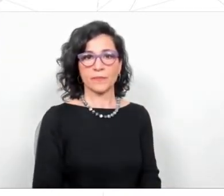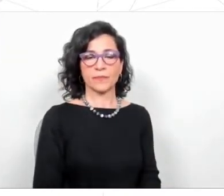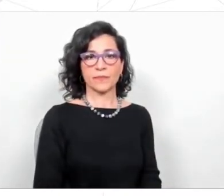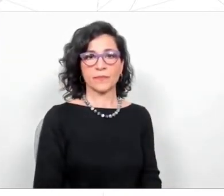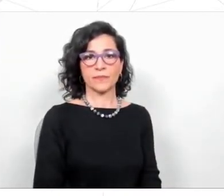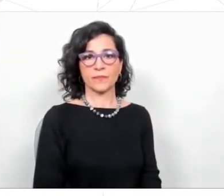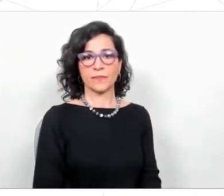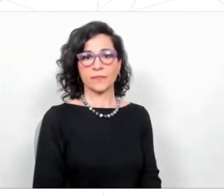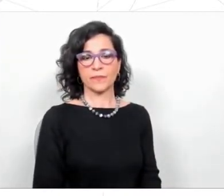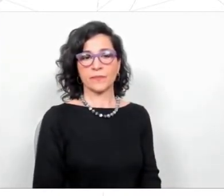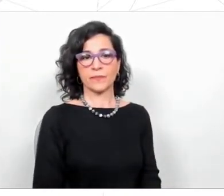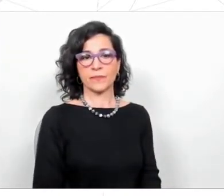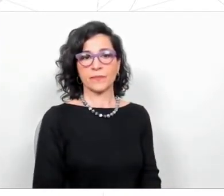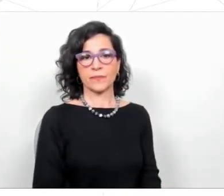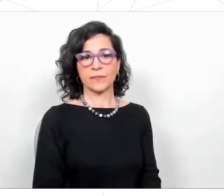Get that